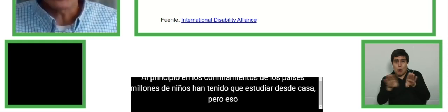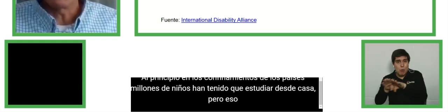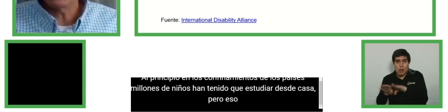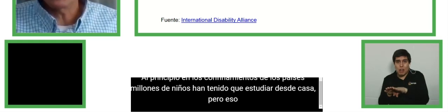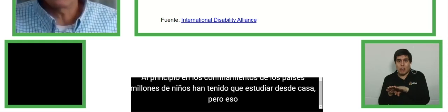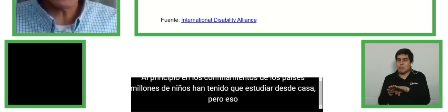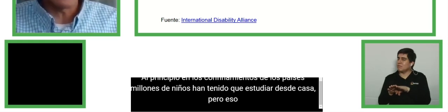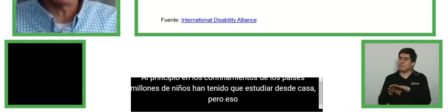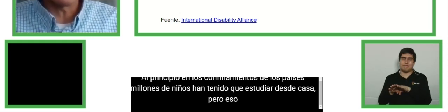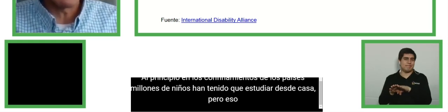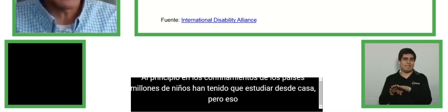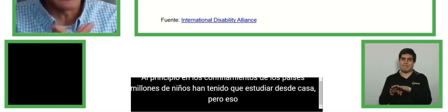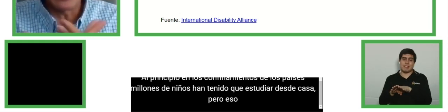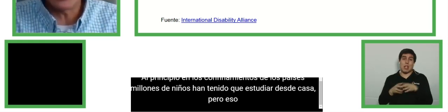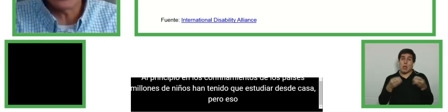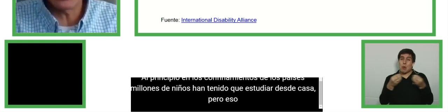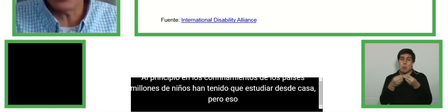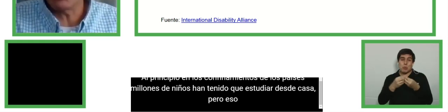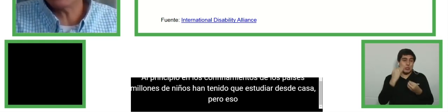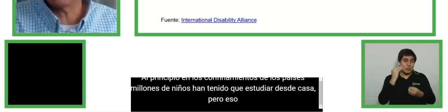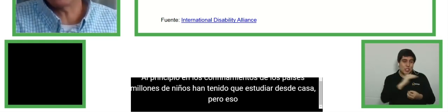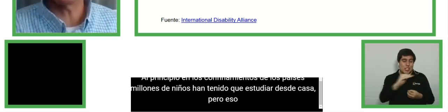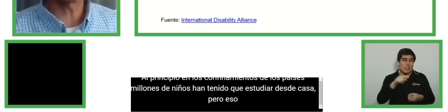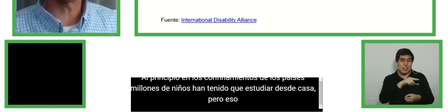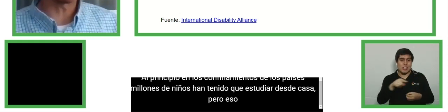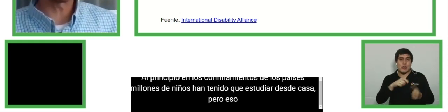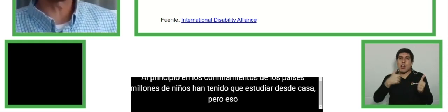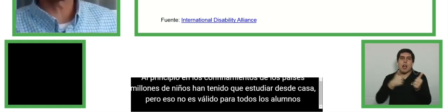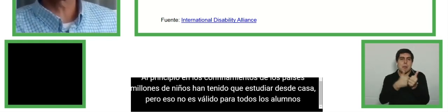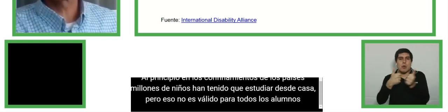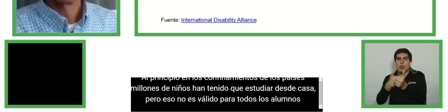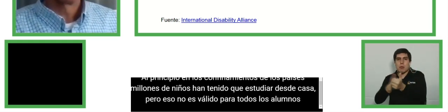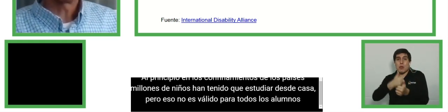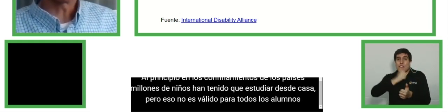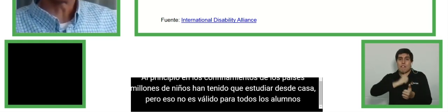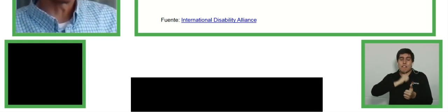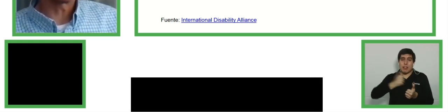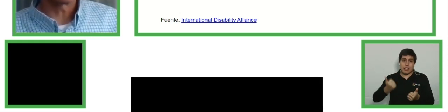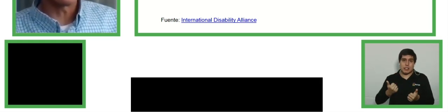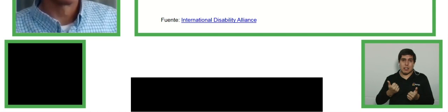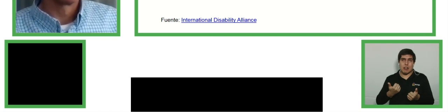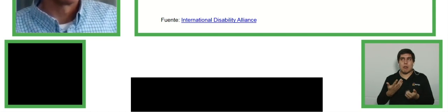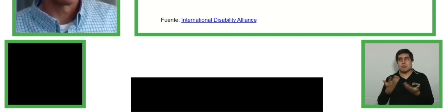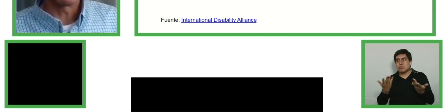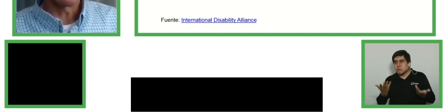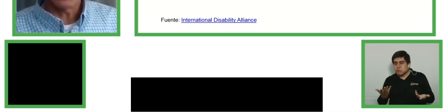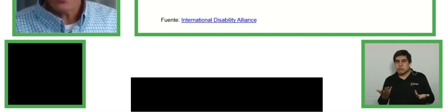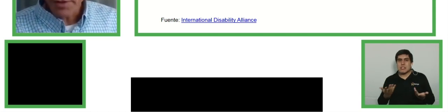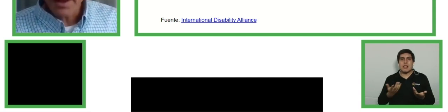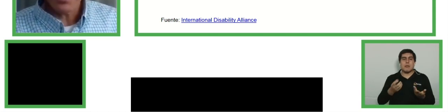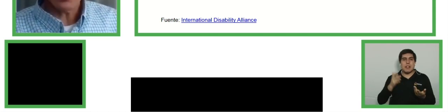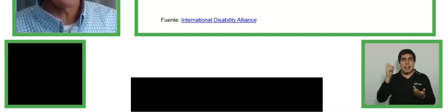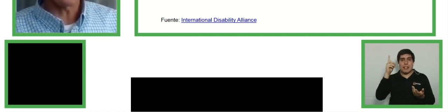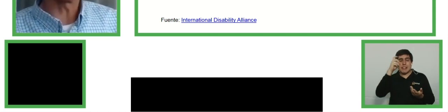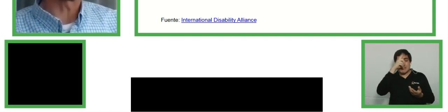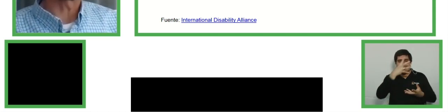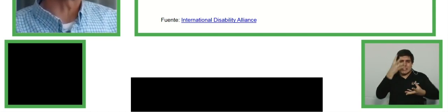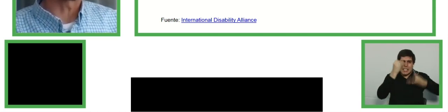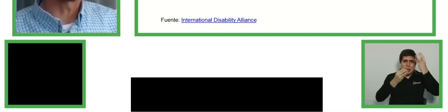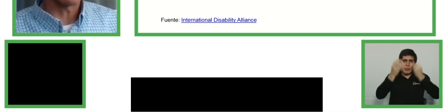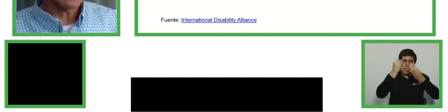need certain specific support, specific aids, because of their learning difficulties